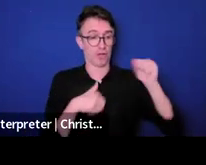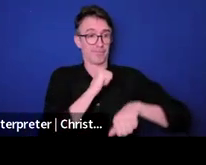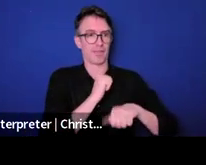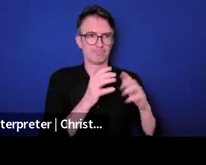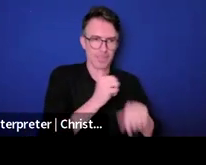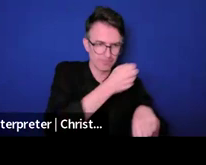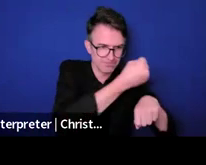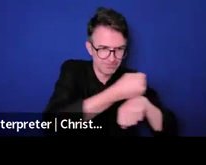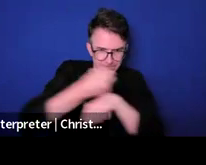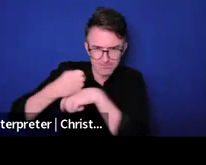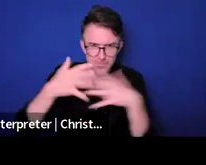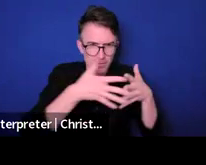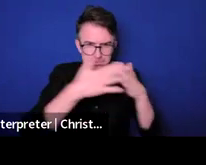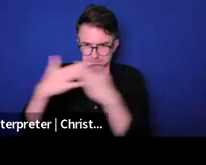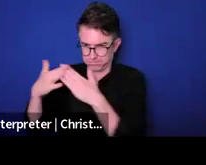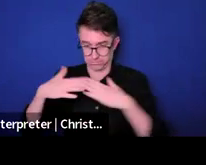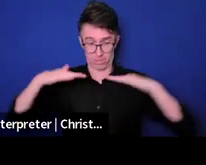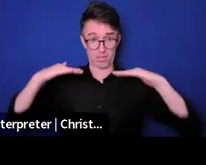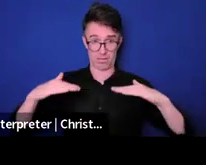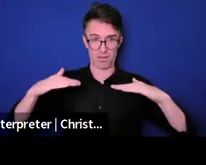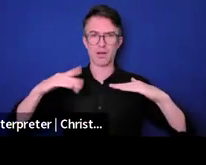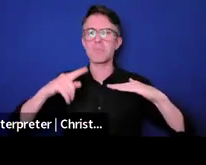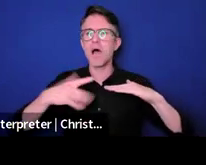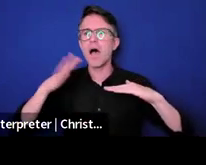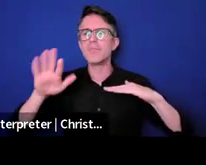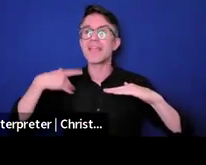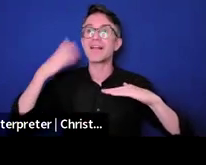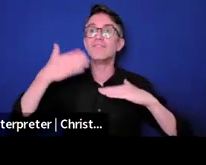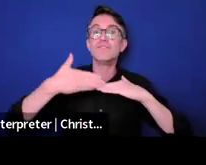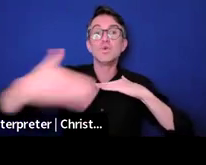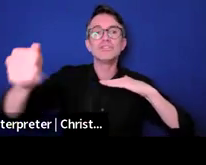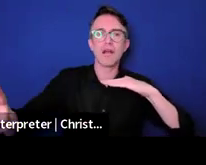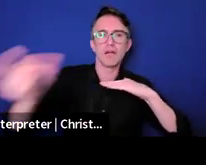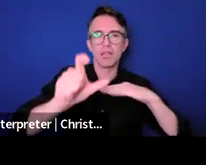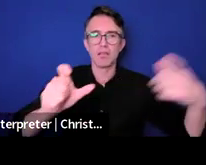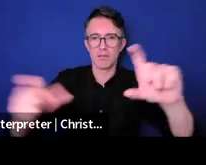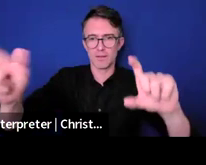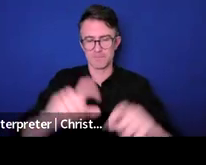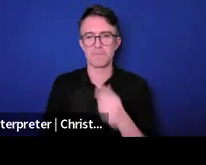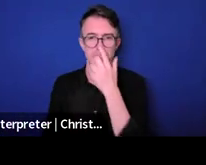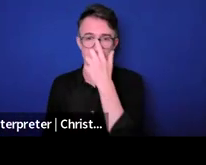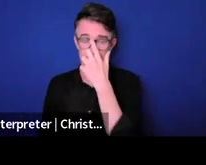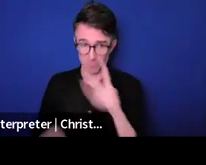to Europe and Central Asia and the Caucasus, more specifically Armenia,